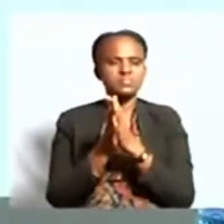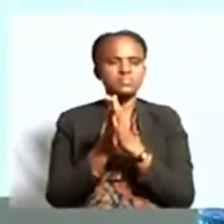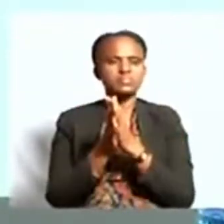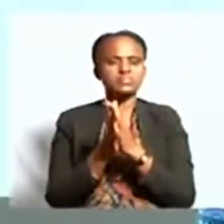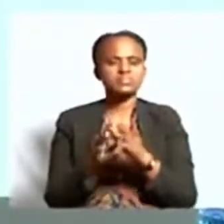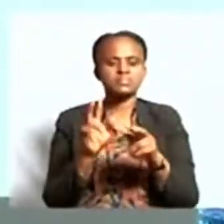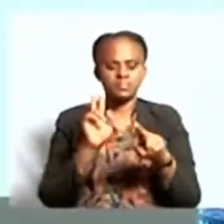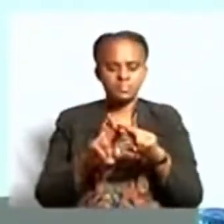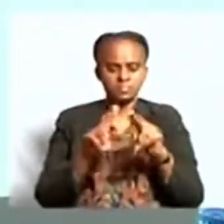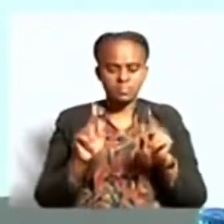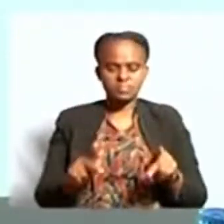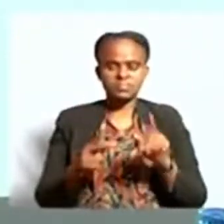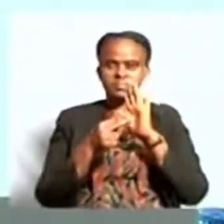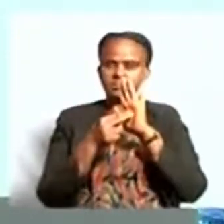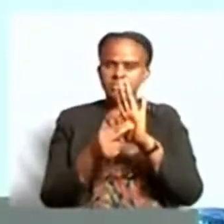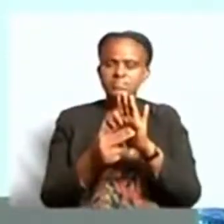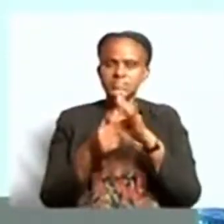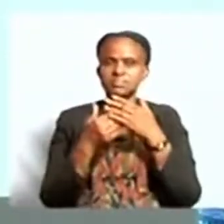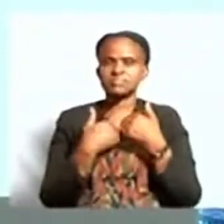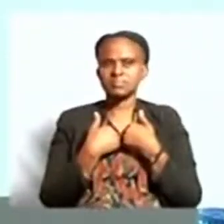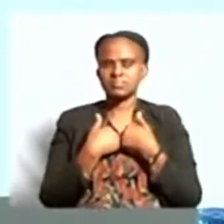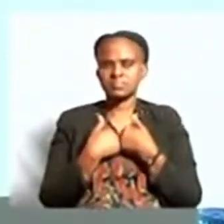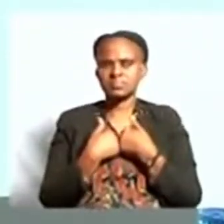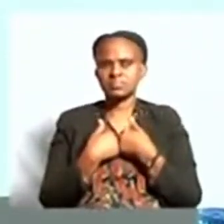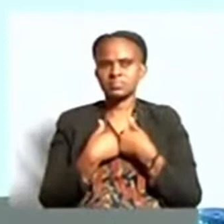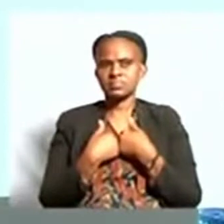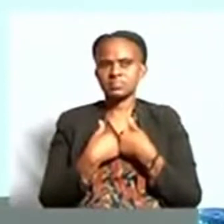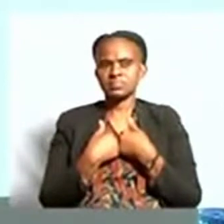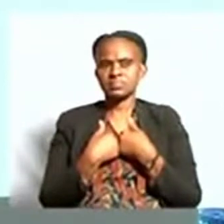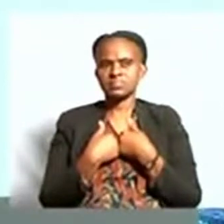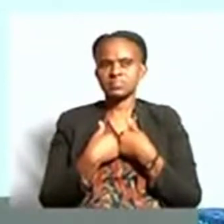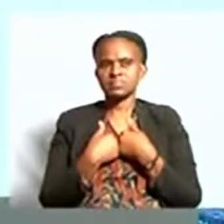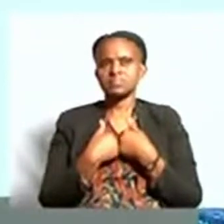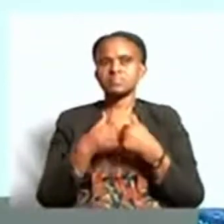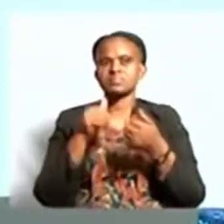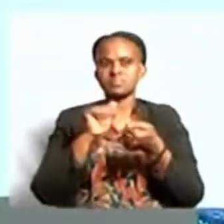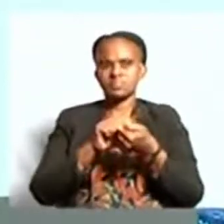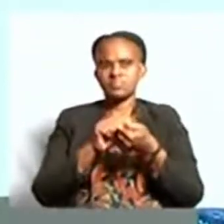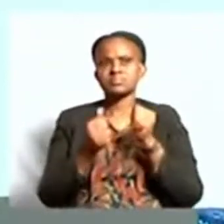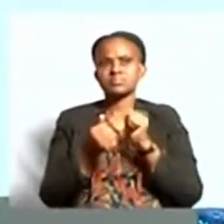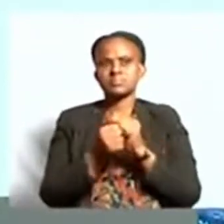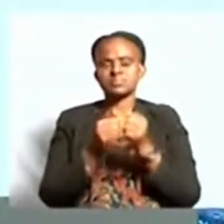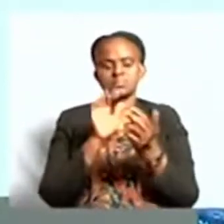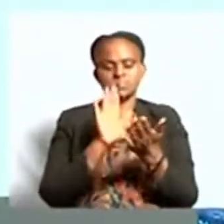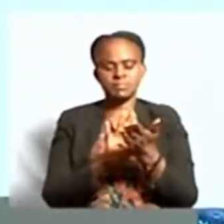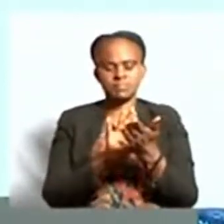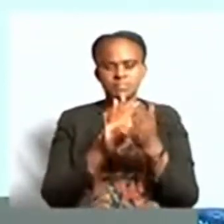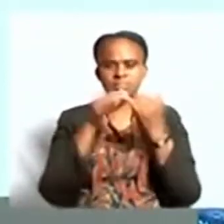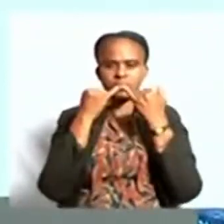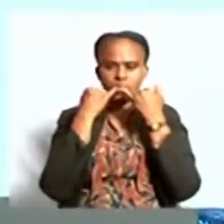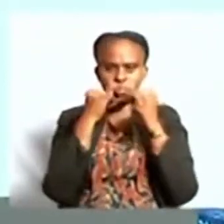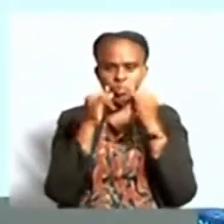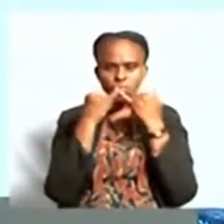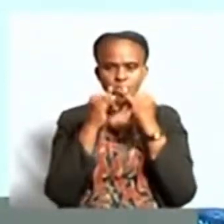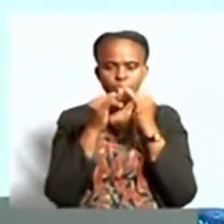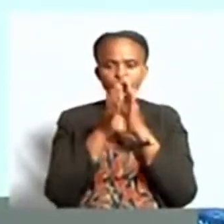Chair, it appears there is a discrepancy in terms of information.